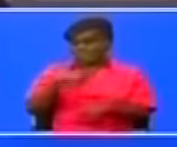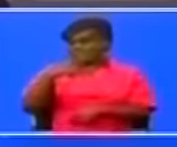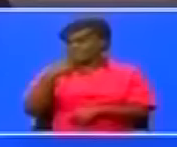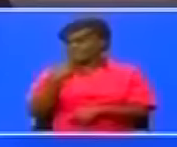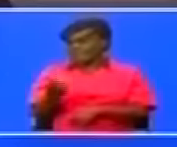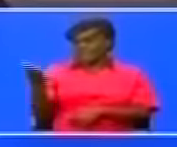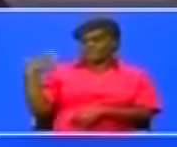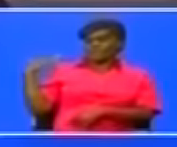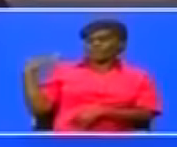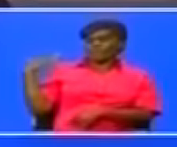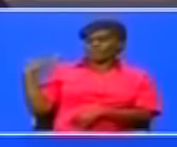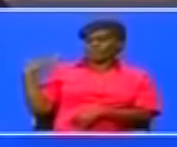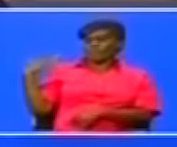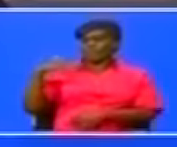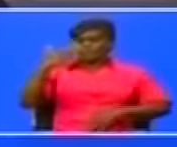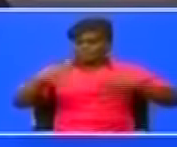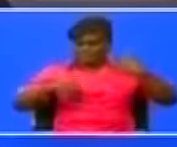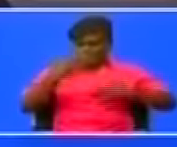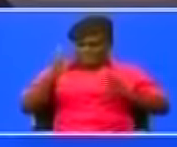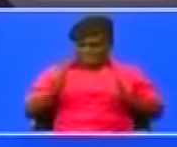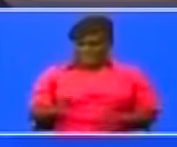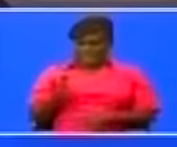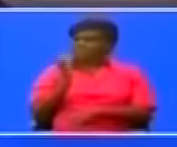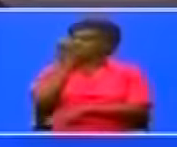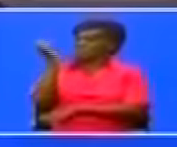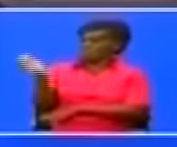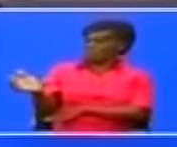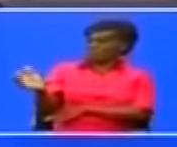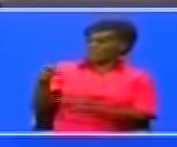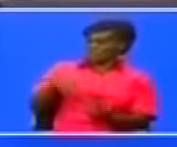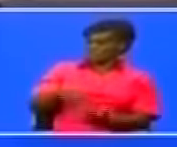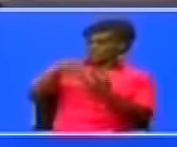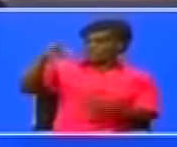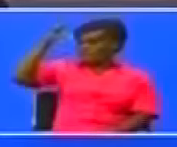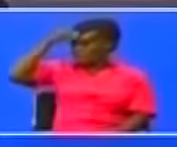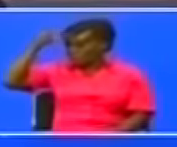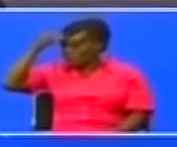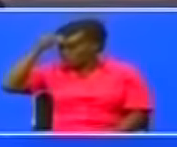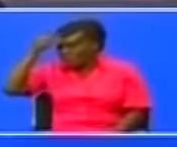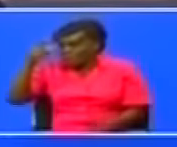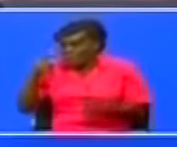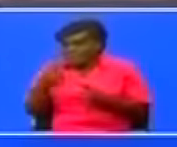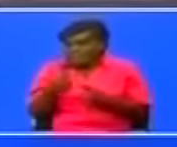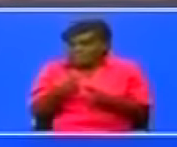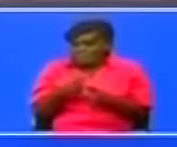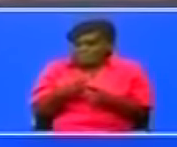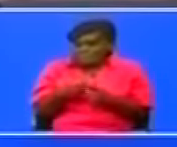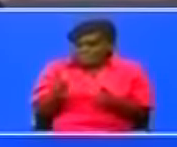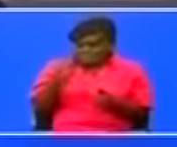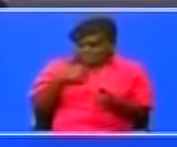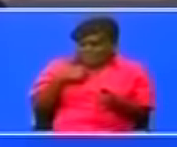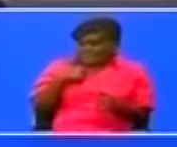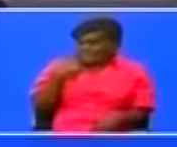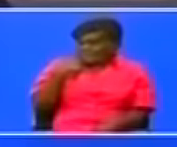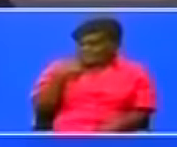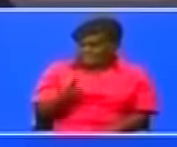initially, players, they've been overlooked, especially in the education level. And my interest to this scene